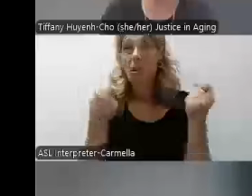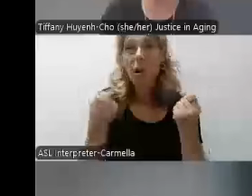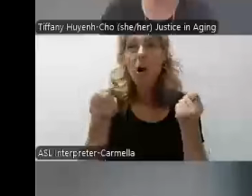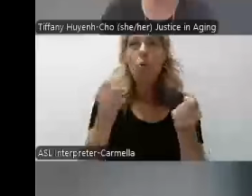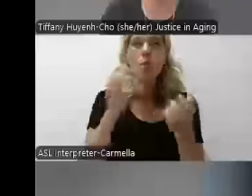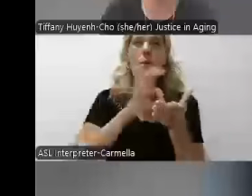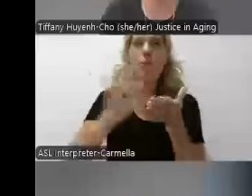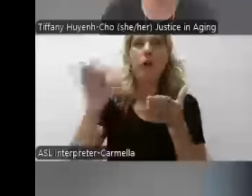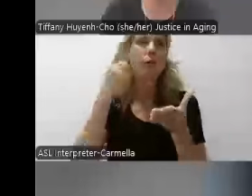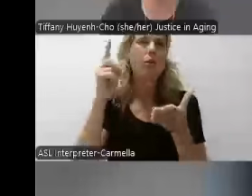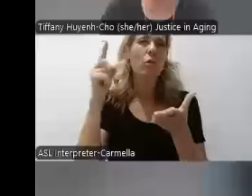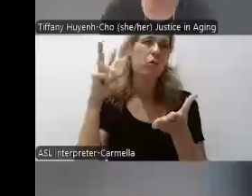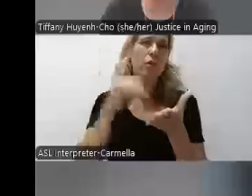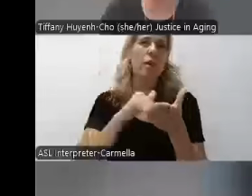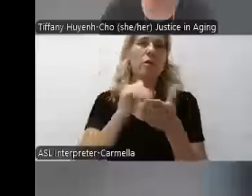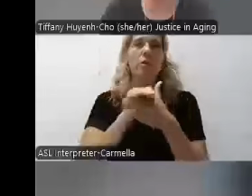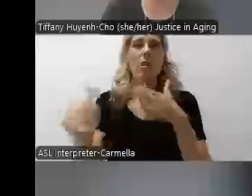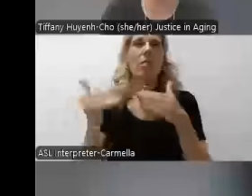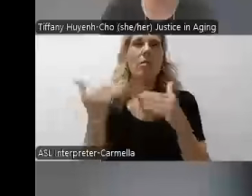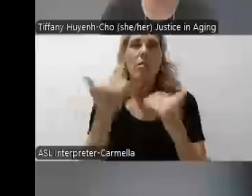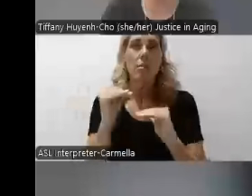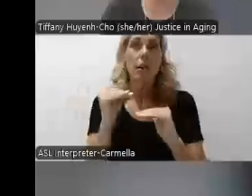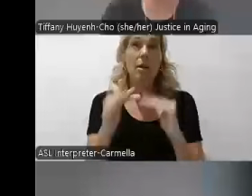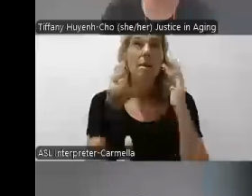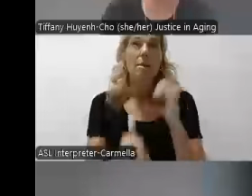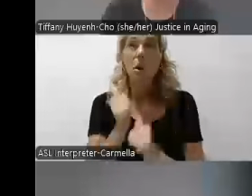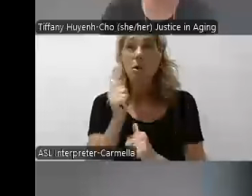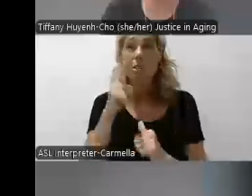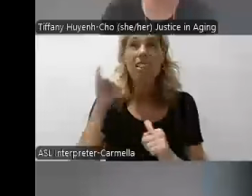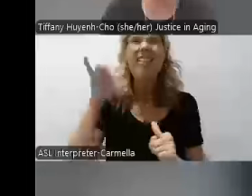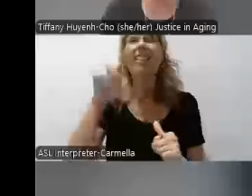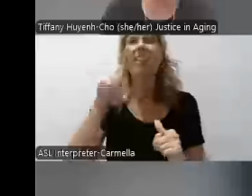that $2,000 limit. Beyond that, most liquid